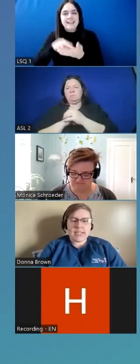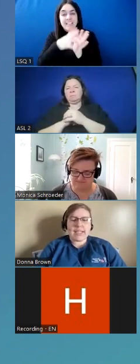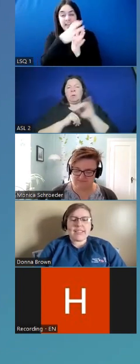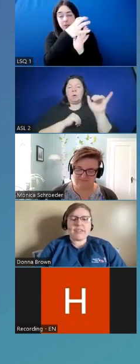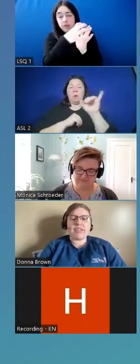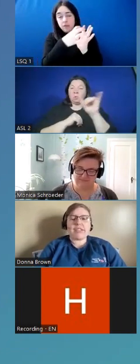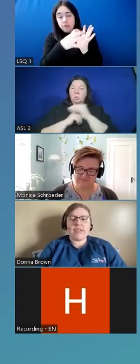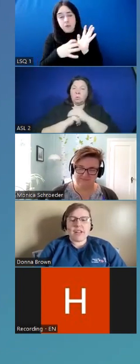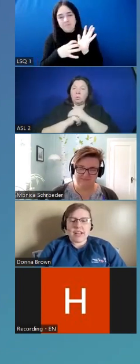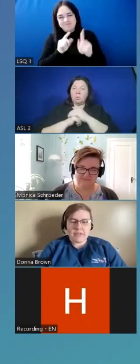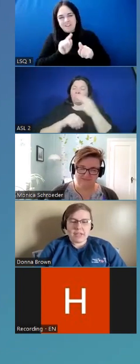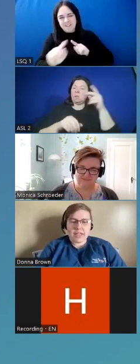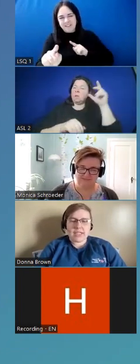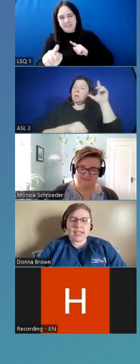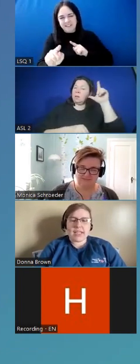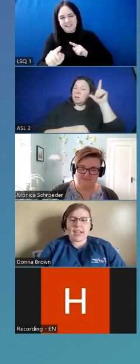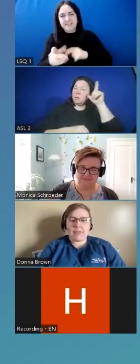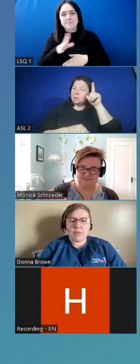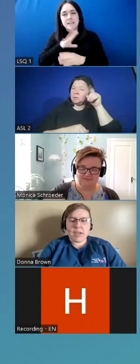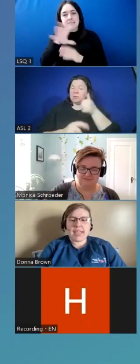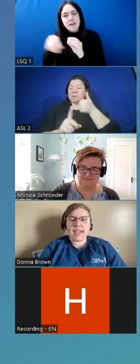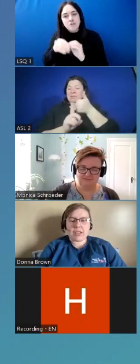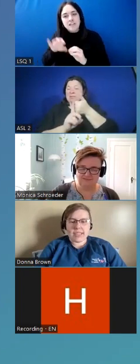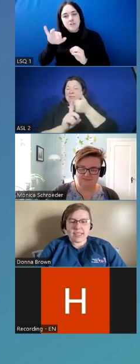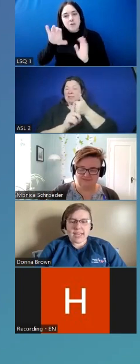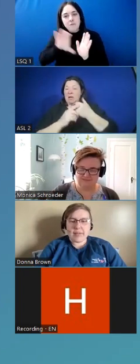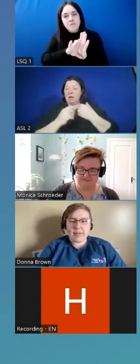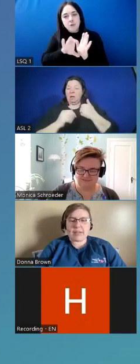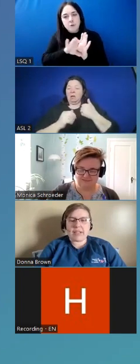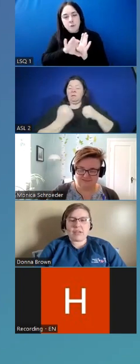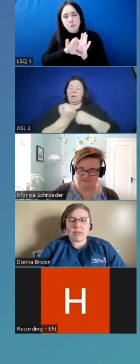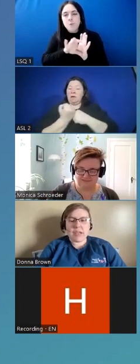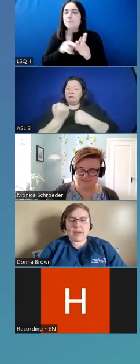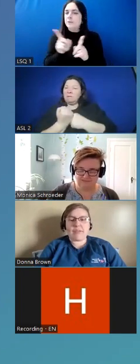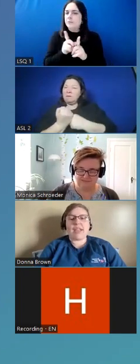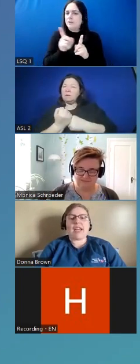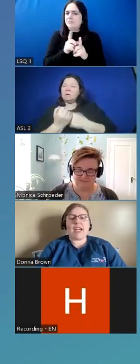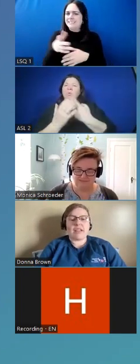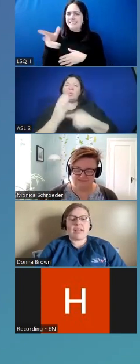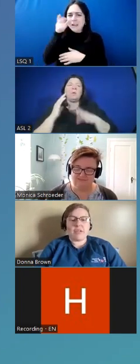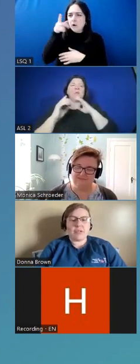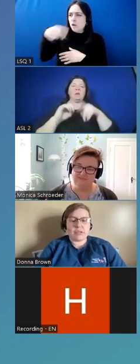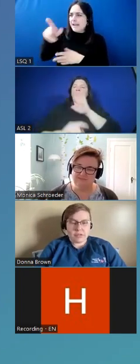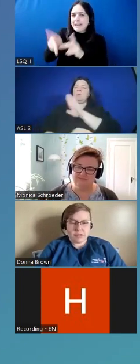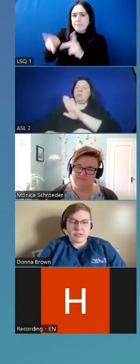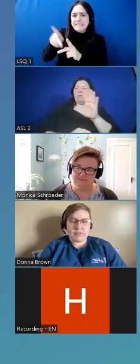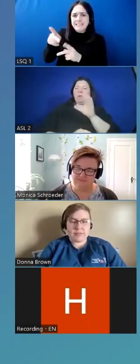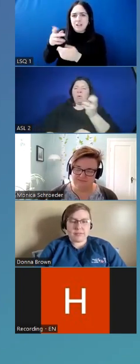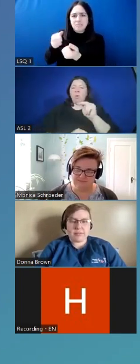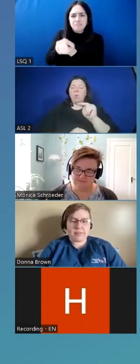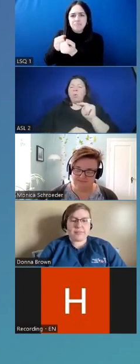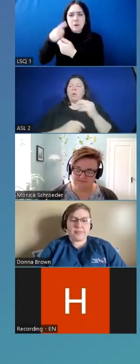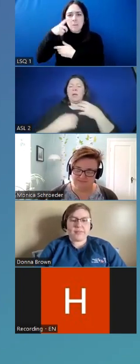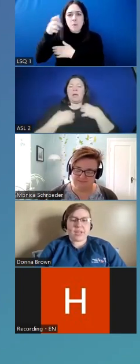Also, listen to self-advocates and what they are saying about their own health and their own